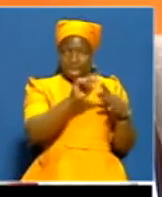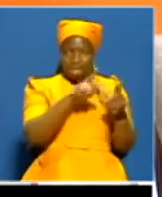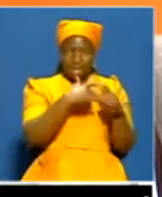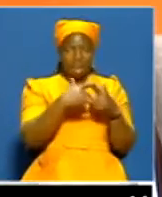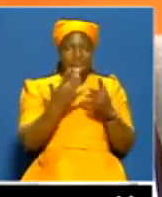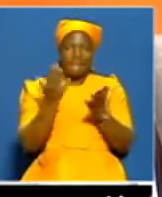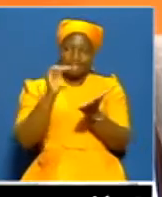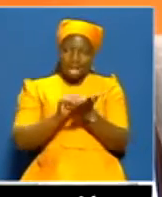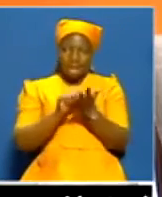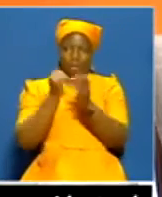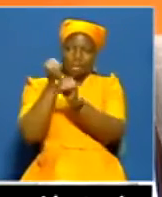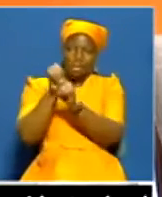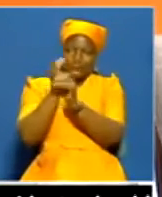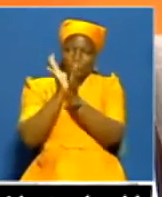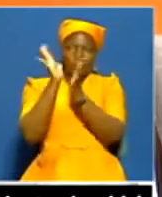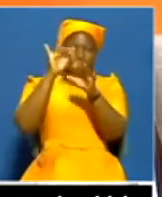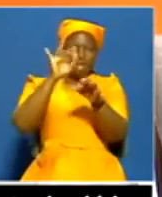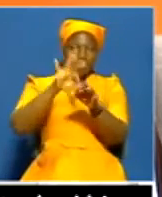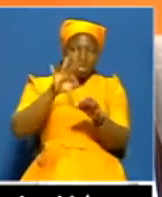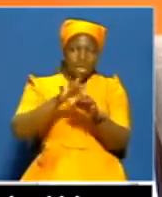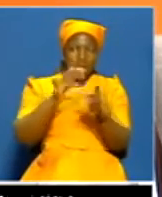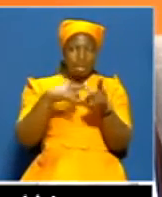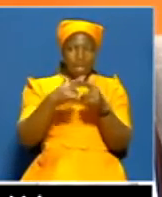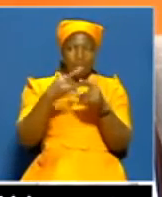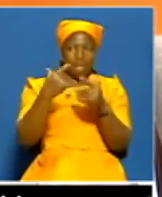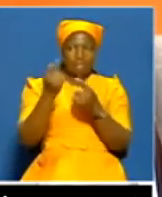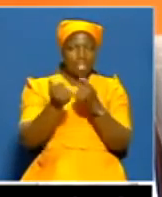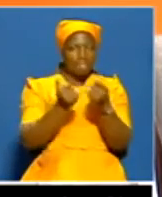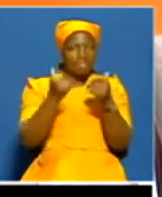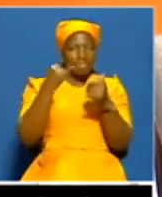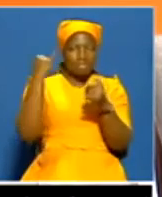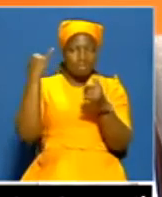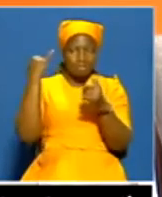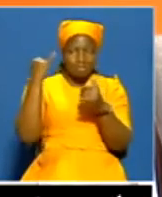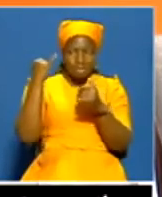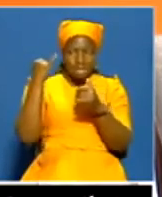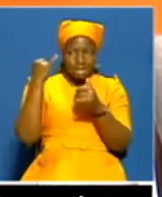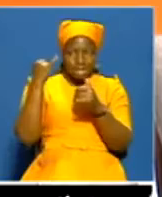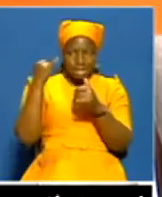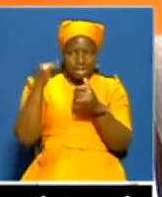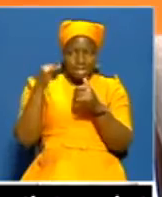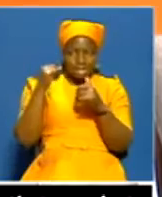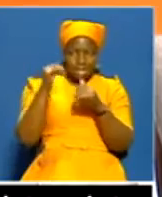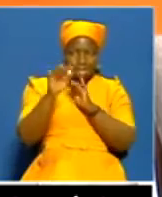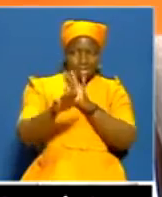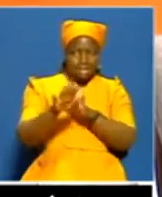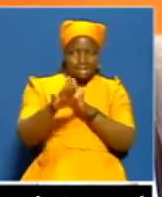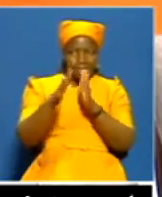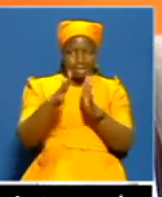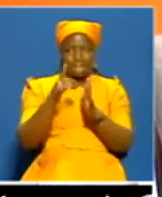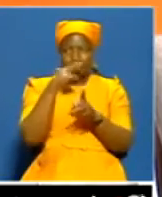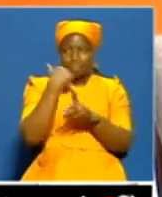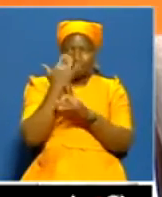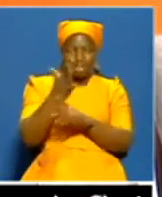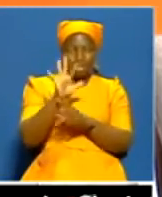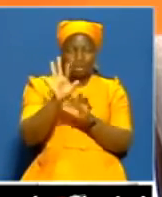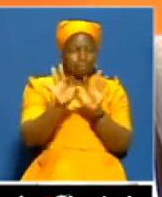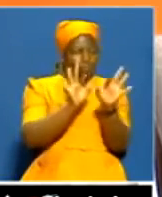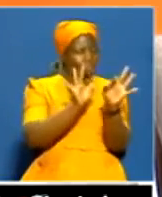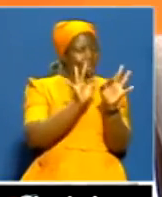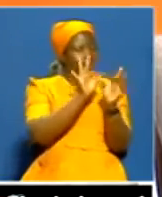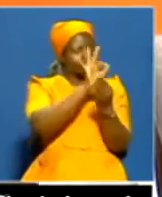Yeah. And the last designers that were last there, they're the ones who are going to now we pick on the particular ones that won,